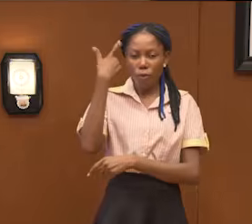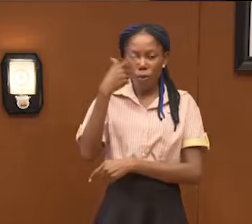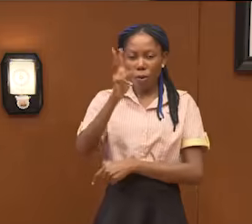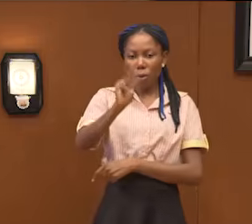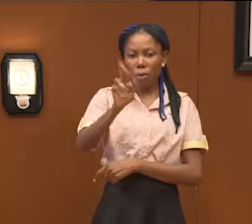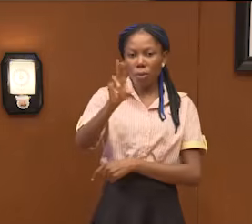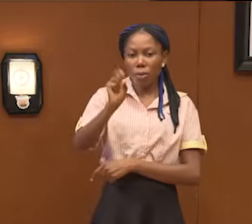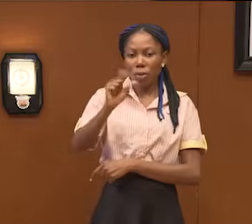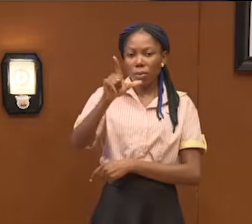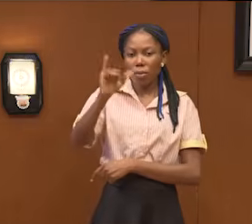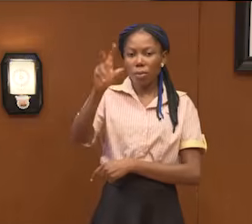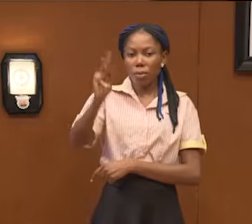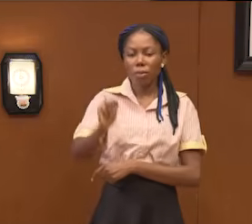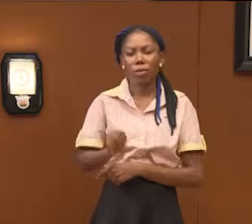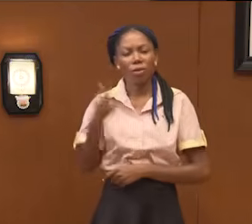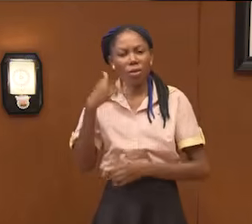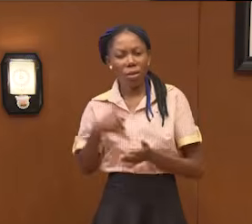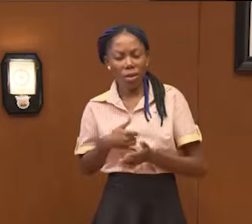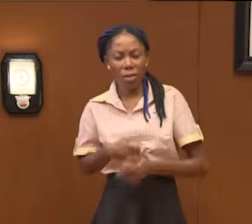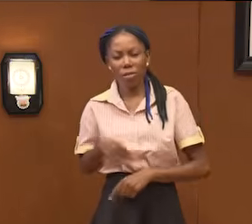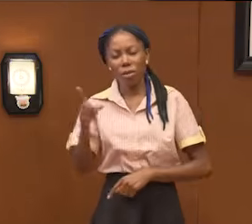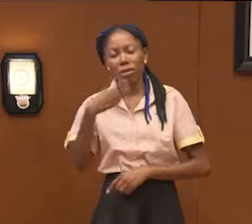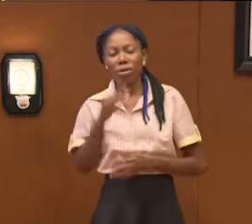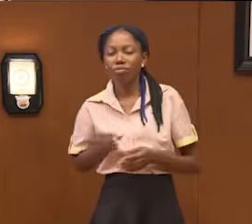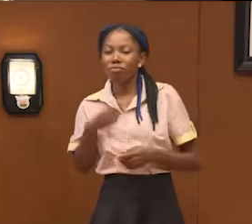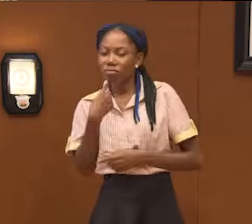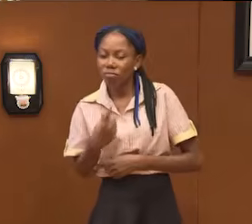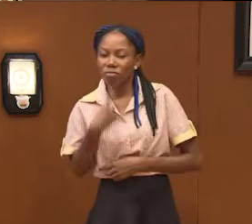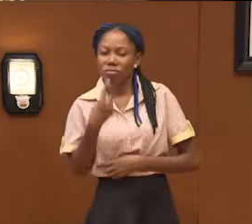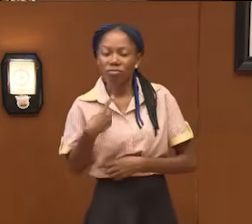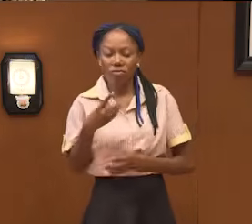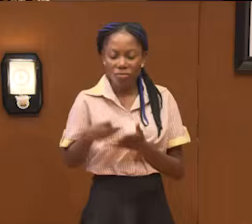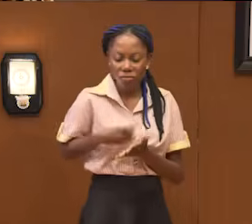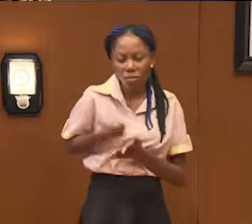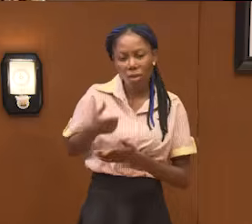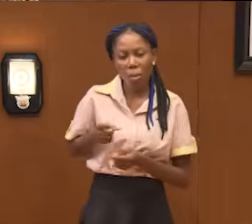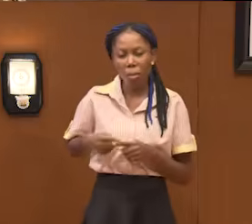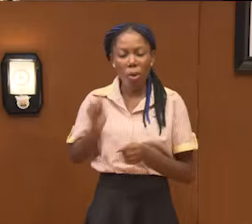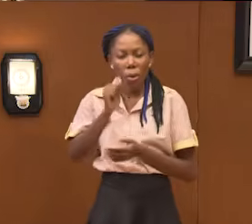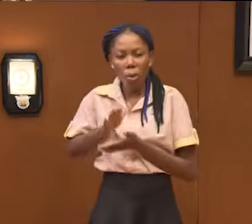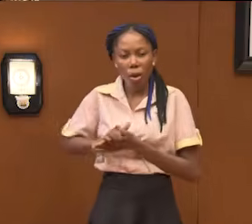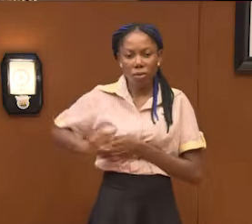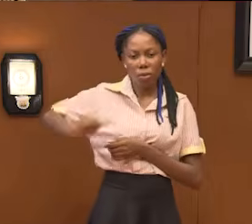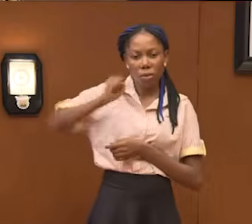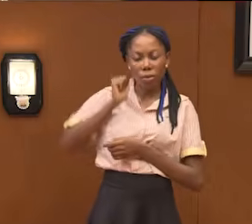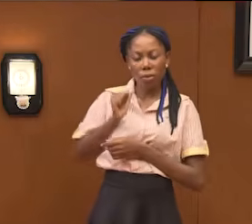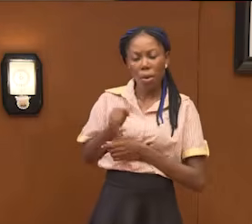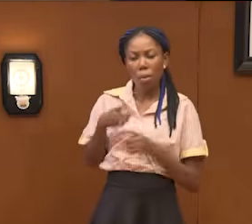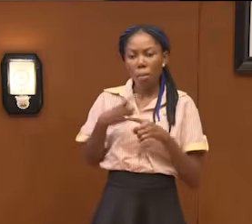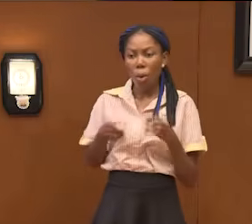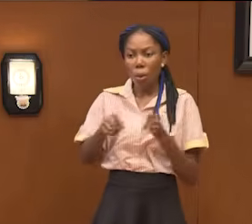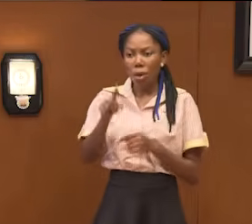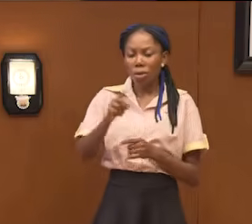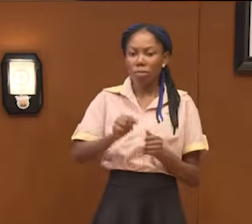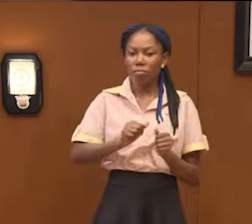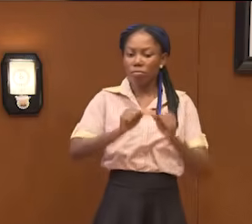I call on several occasions that I don't want that, but my wife will just turn on. So we are living at a cotton before back to Ayobo